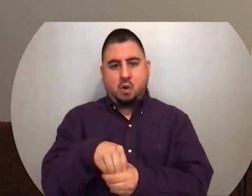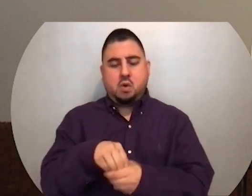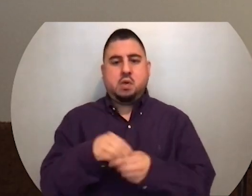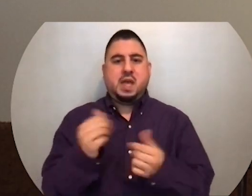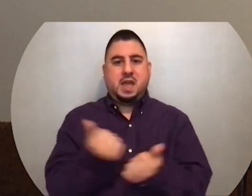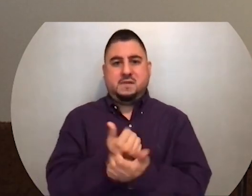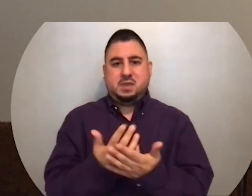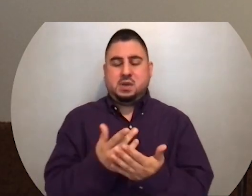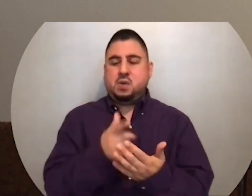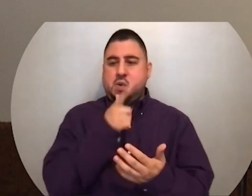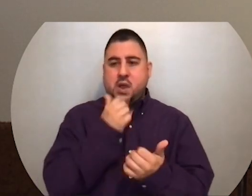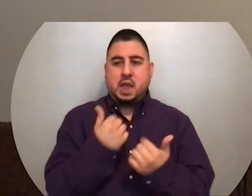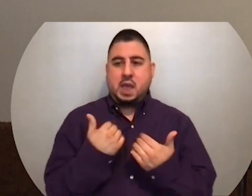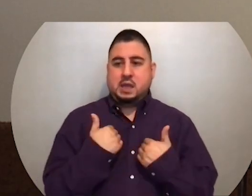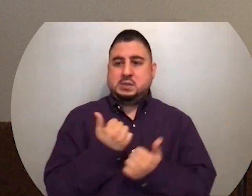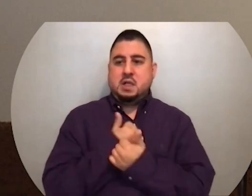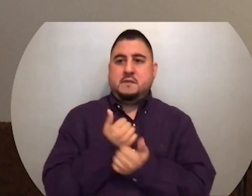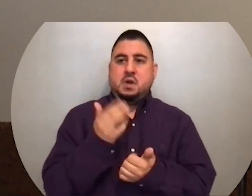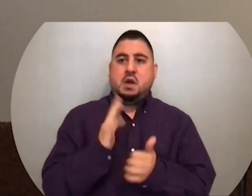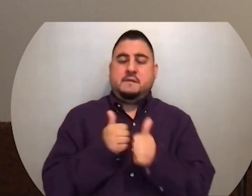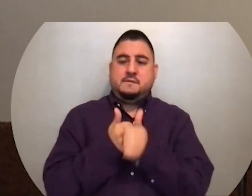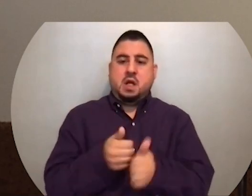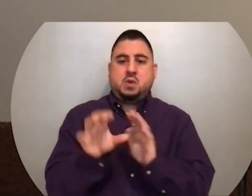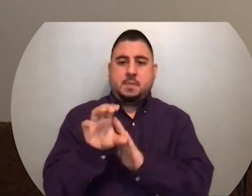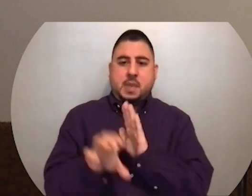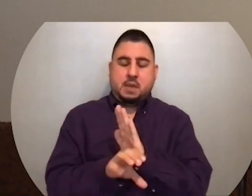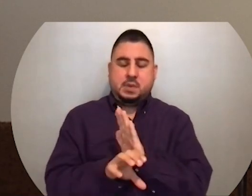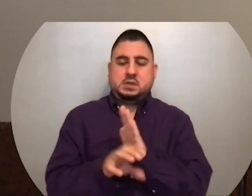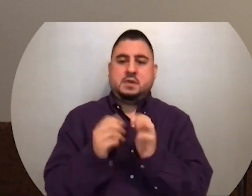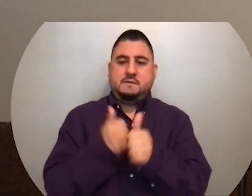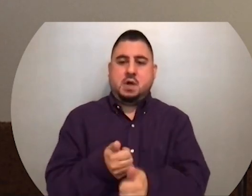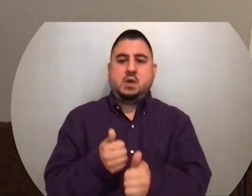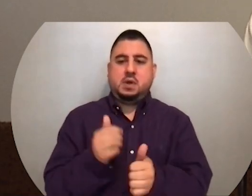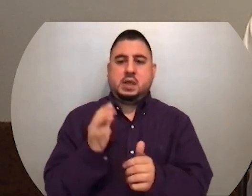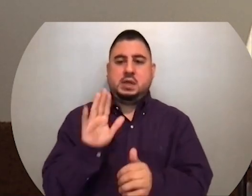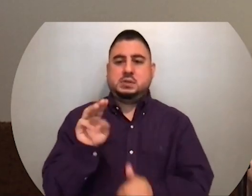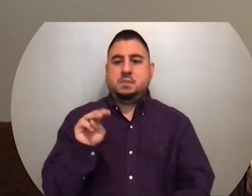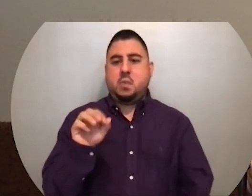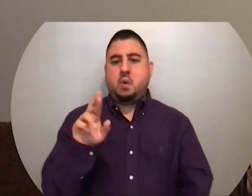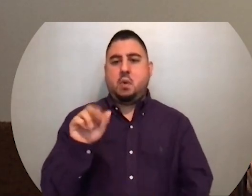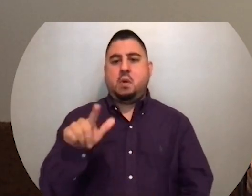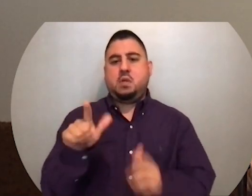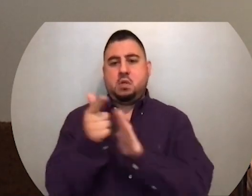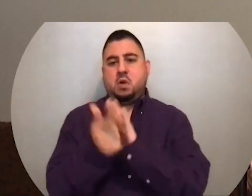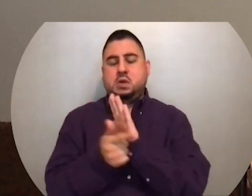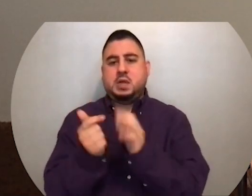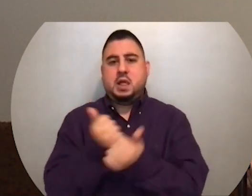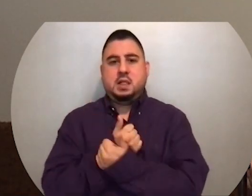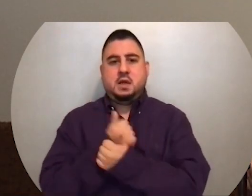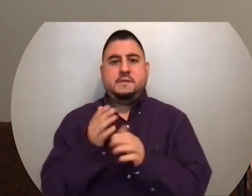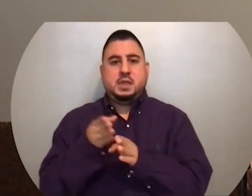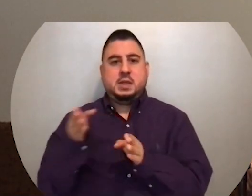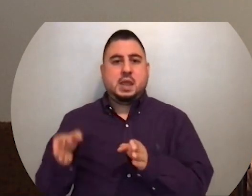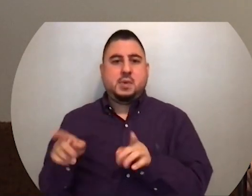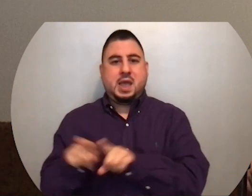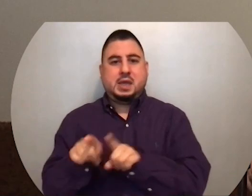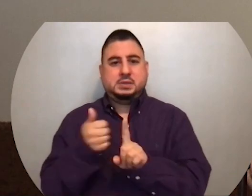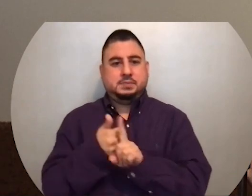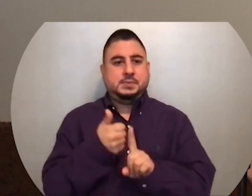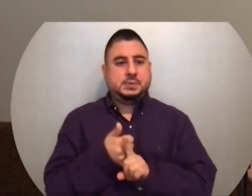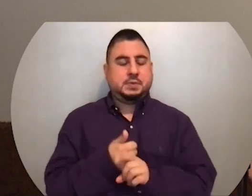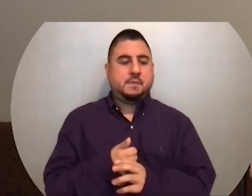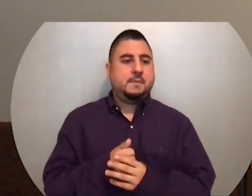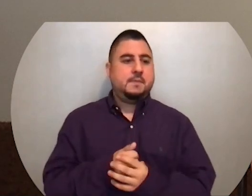who has loved God, followed his commandments, followed his moral laws, and loved his neighbor as